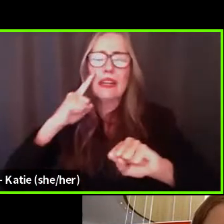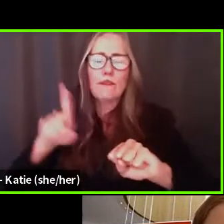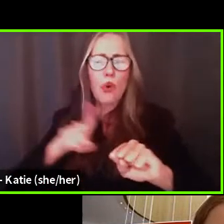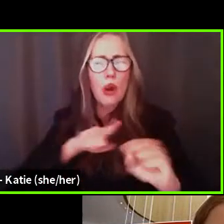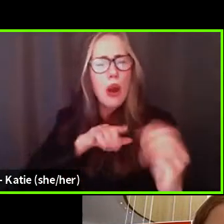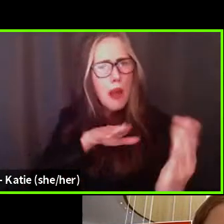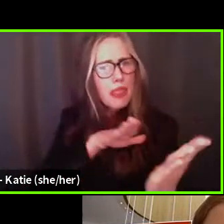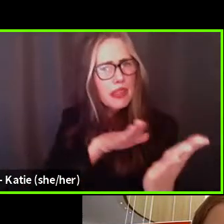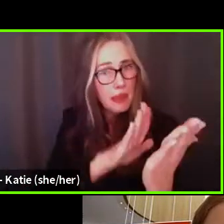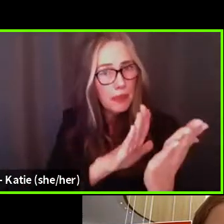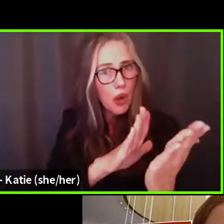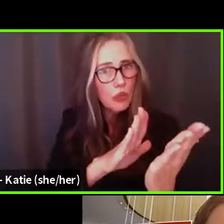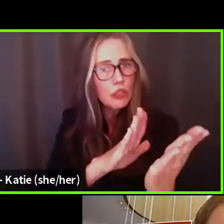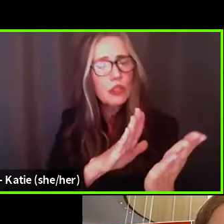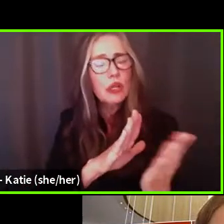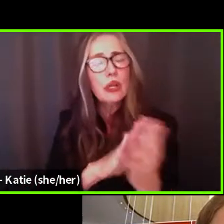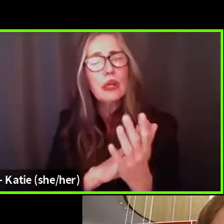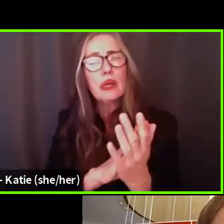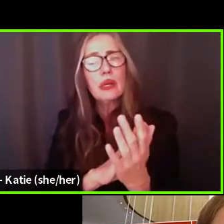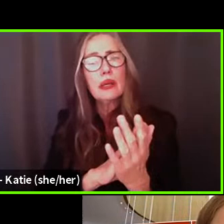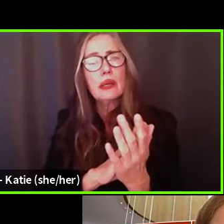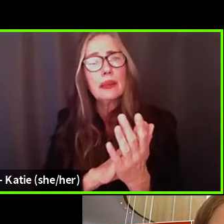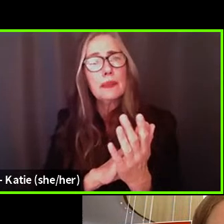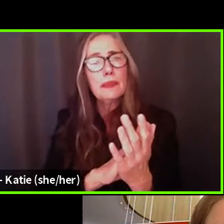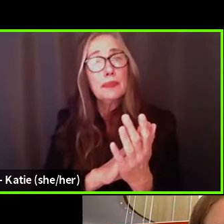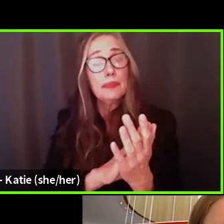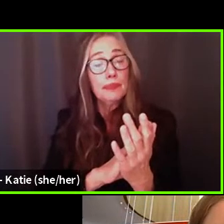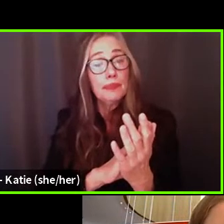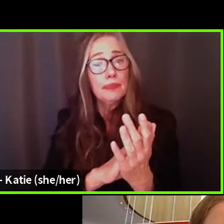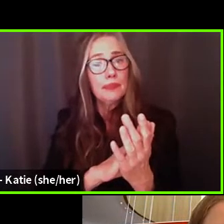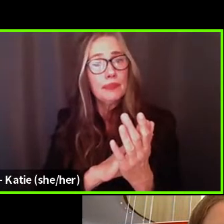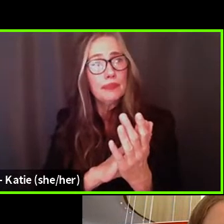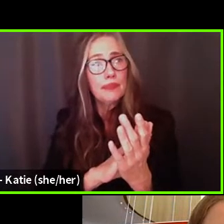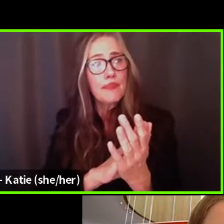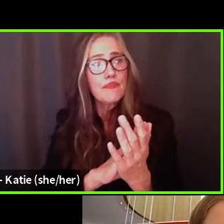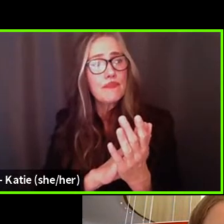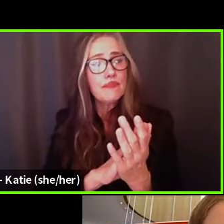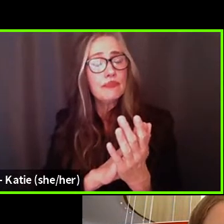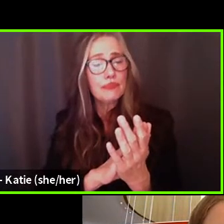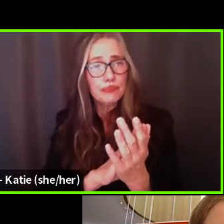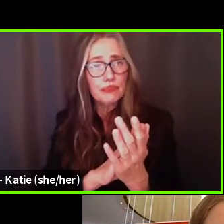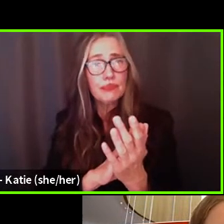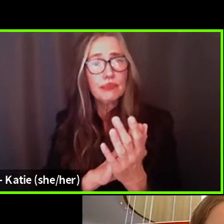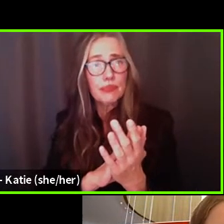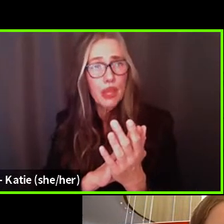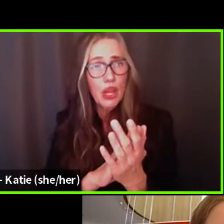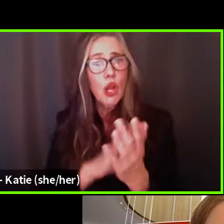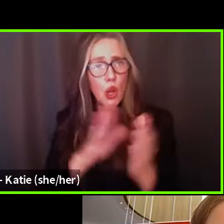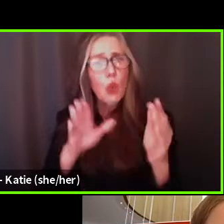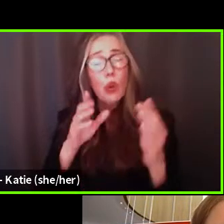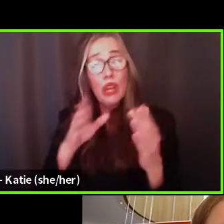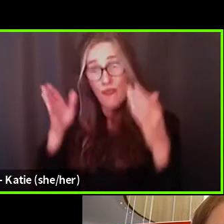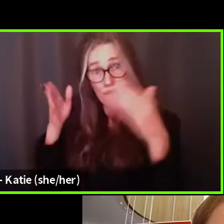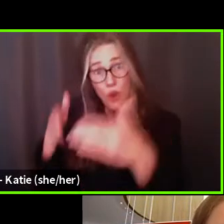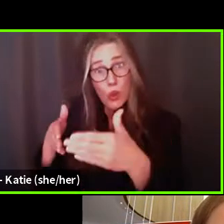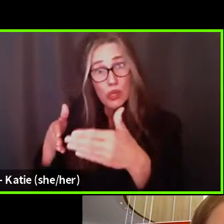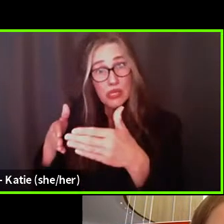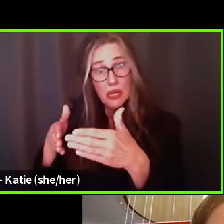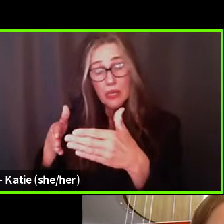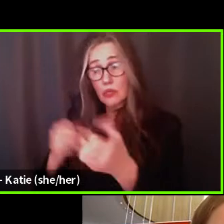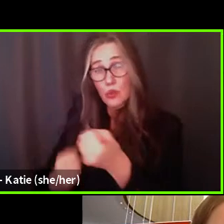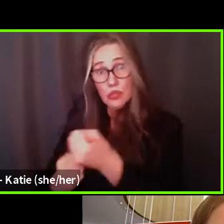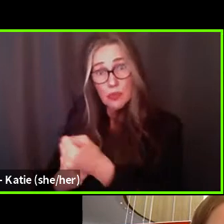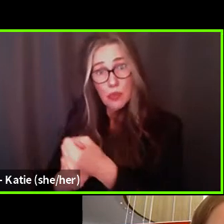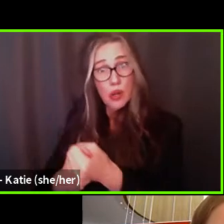and in order to do that we not only are working on bill ab1007 but we've